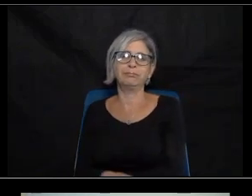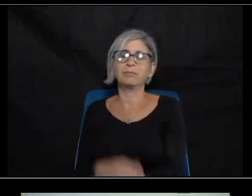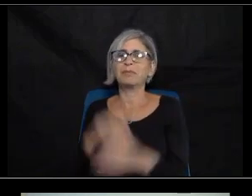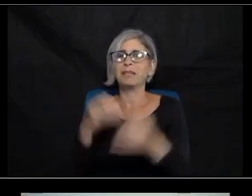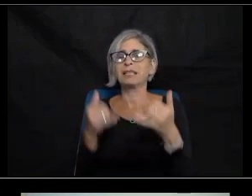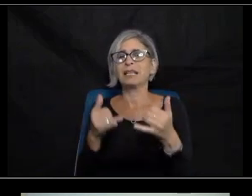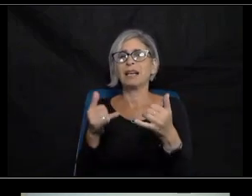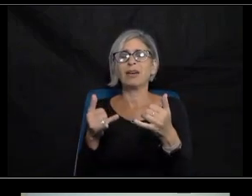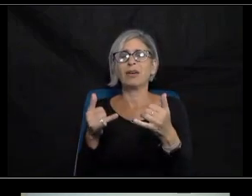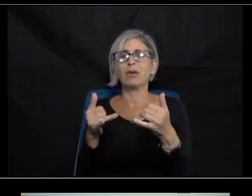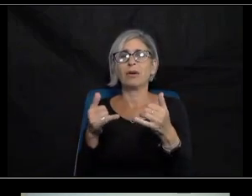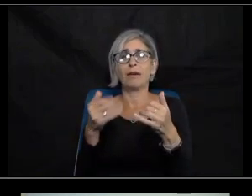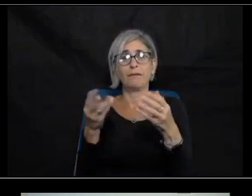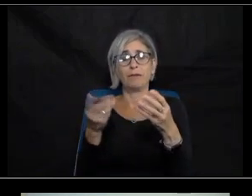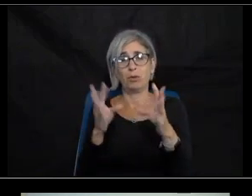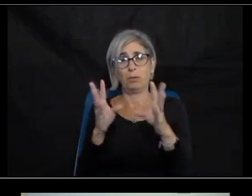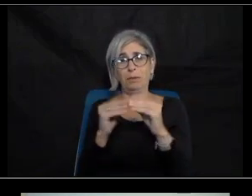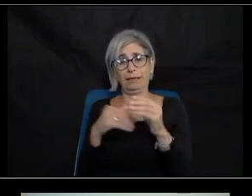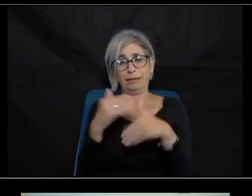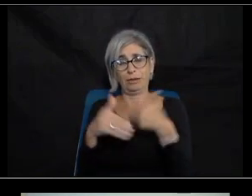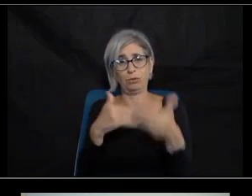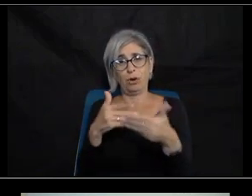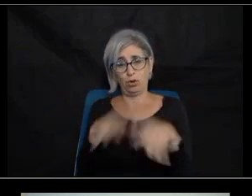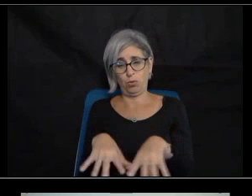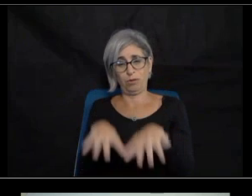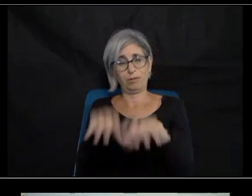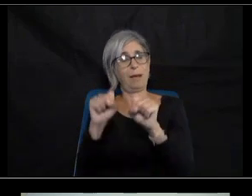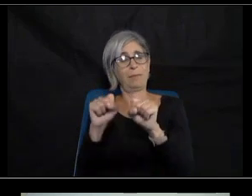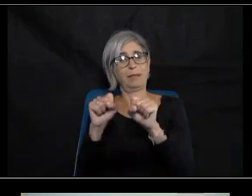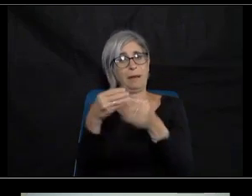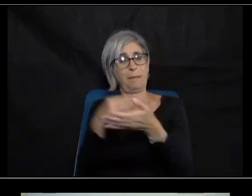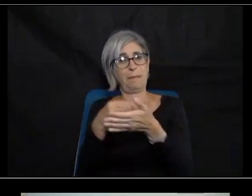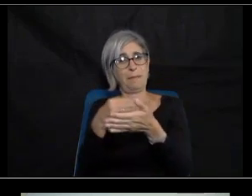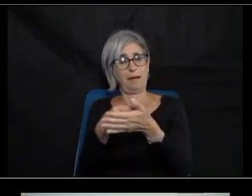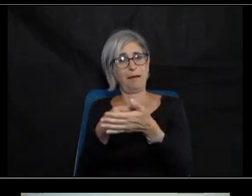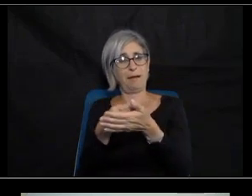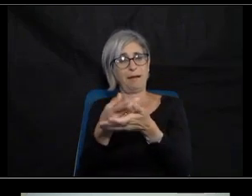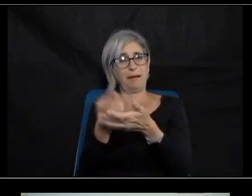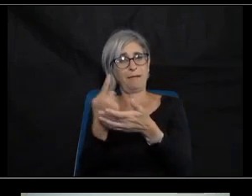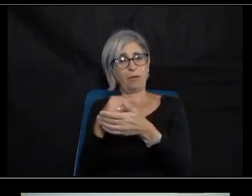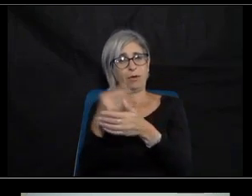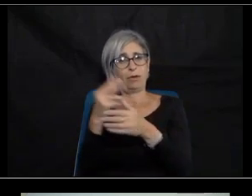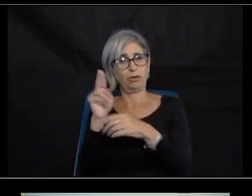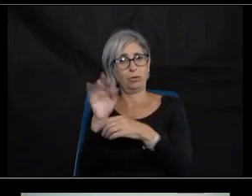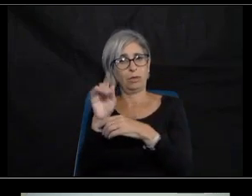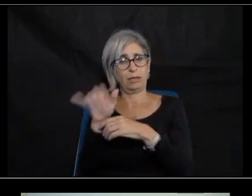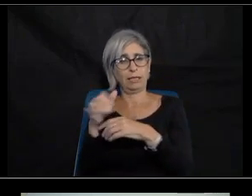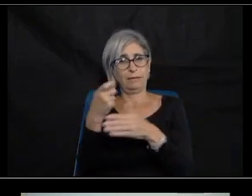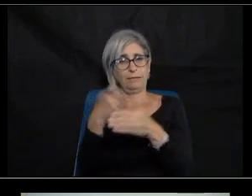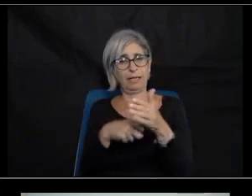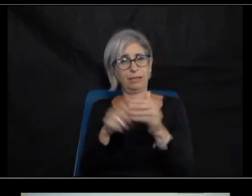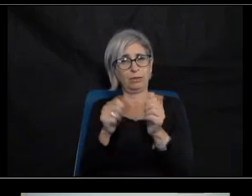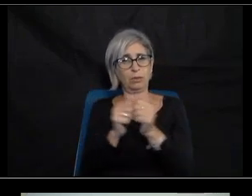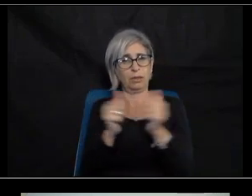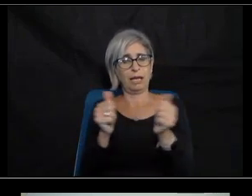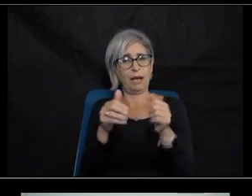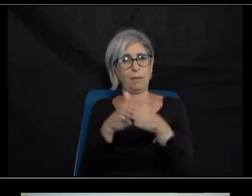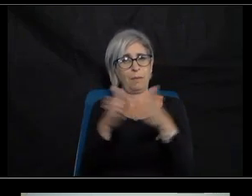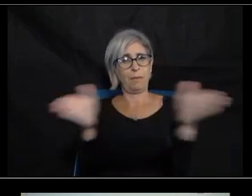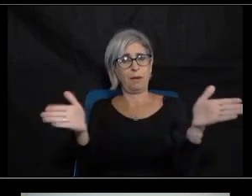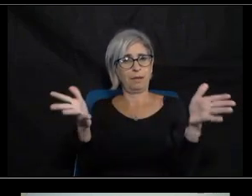a couple meetings in a row, and you adopted a money thing for the utility fees without any public